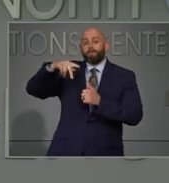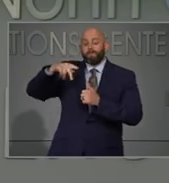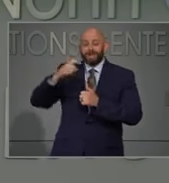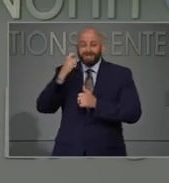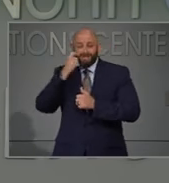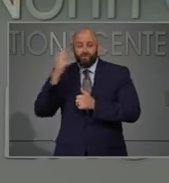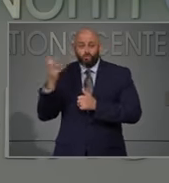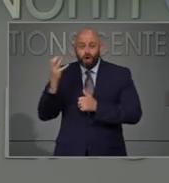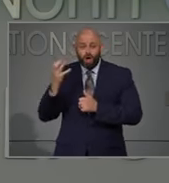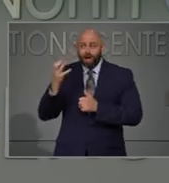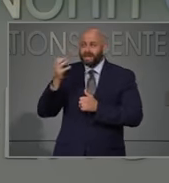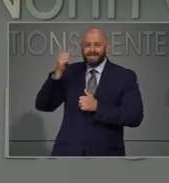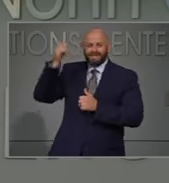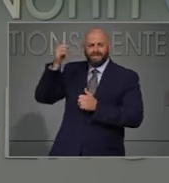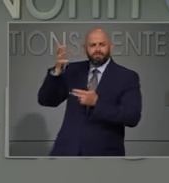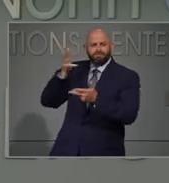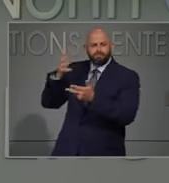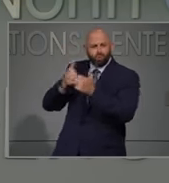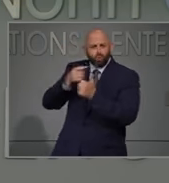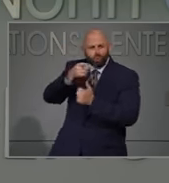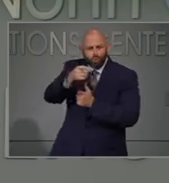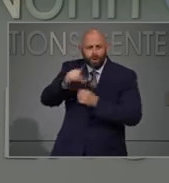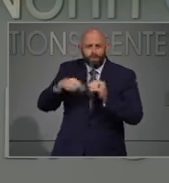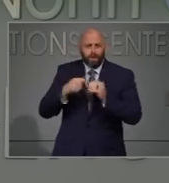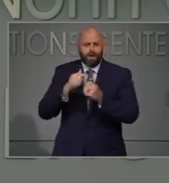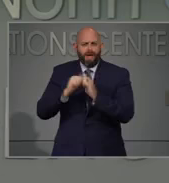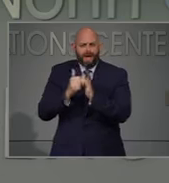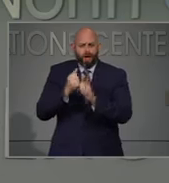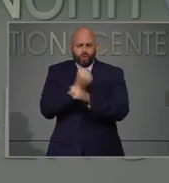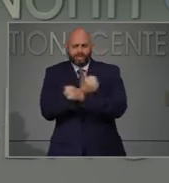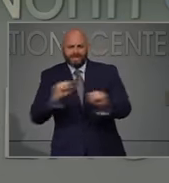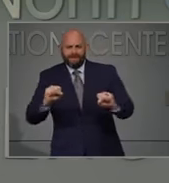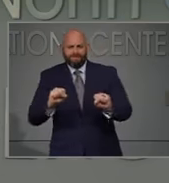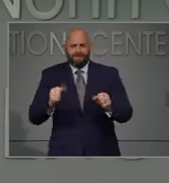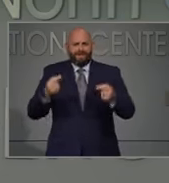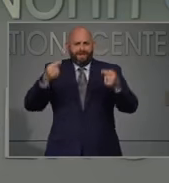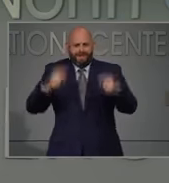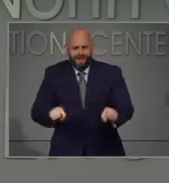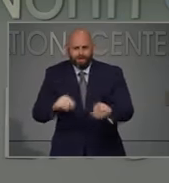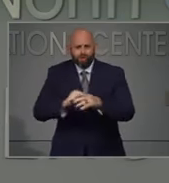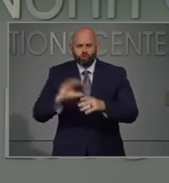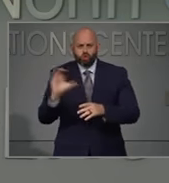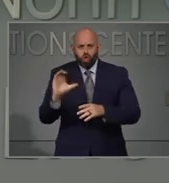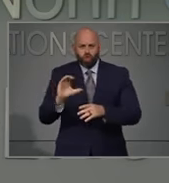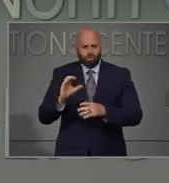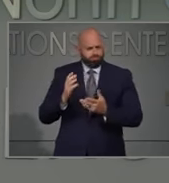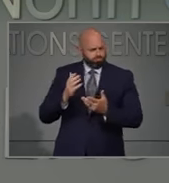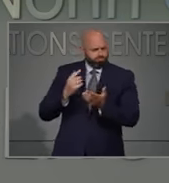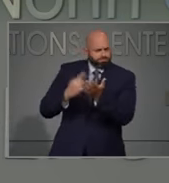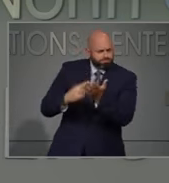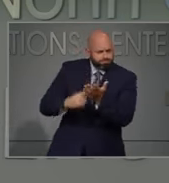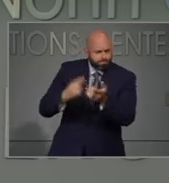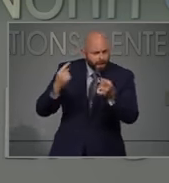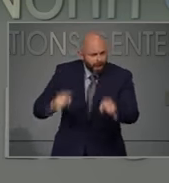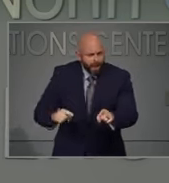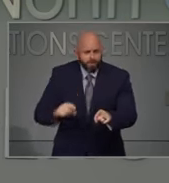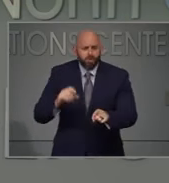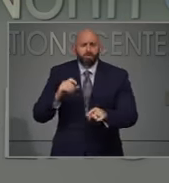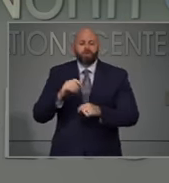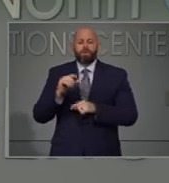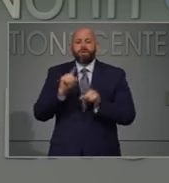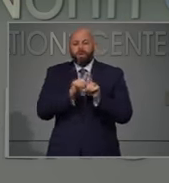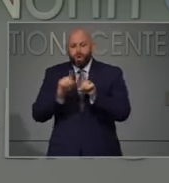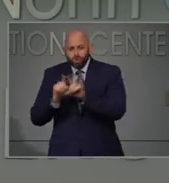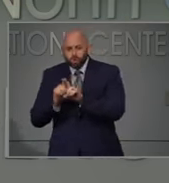and forth on how to safely conduct the convention in Charlotte? Also, I just wanted to know, do you have all the